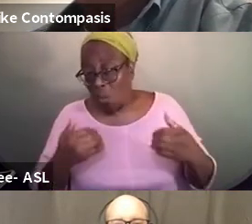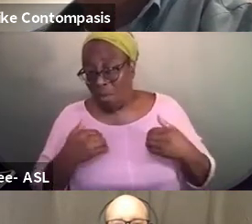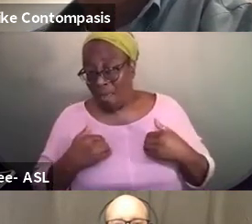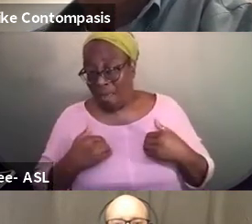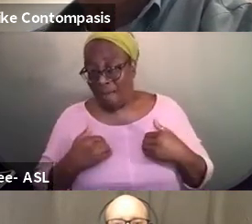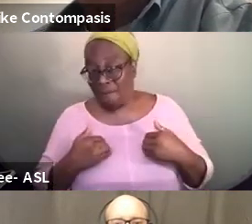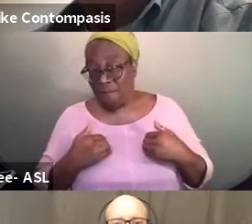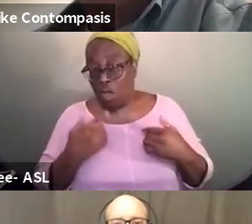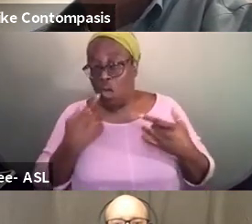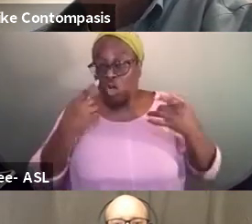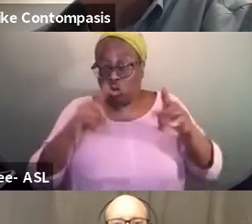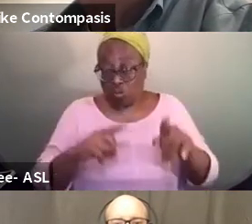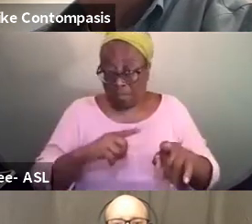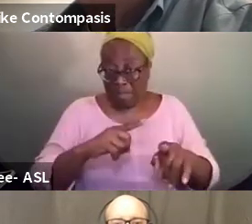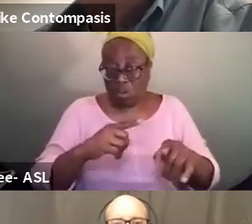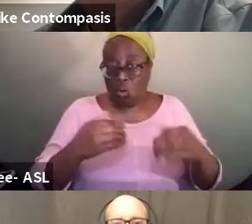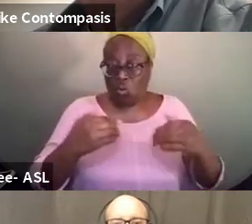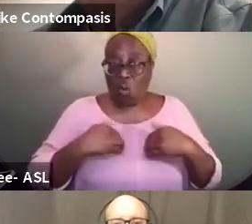assessment.